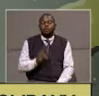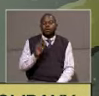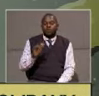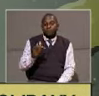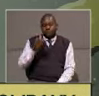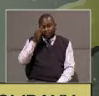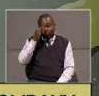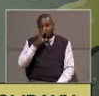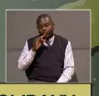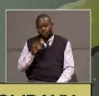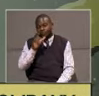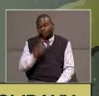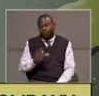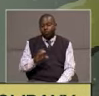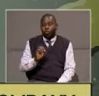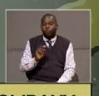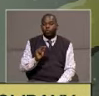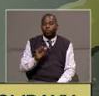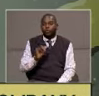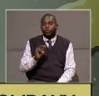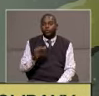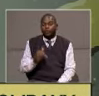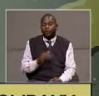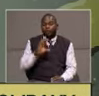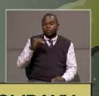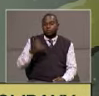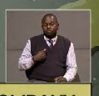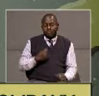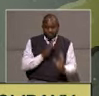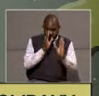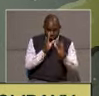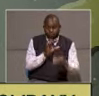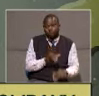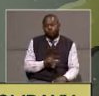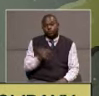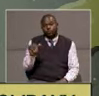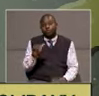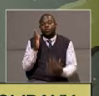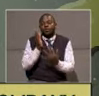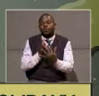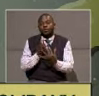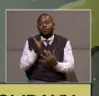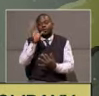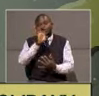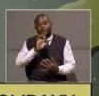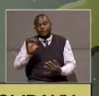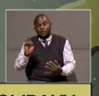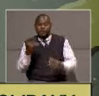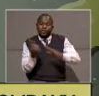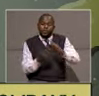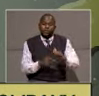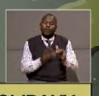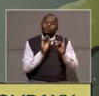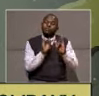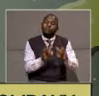Police spokesperson Patrick Onyango, the ladies were set to leave for the Middle East, but the conditions in which they were